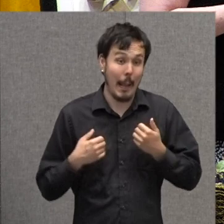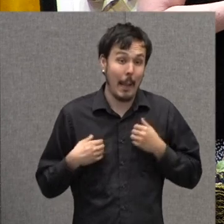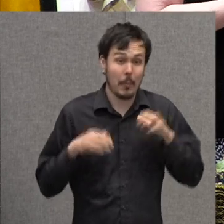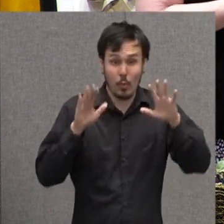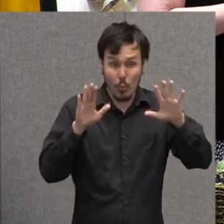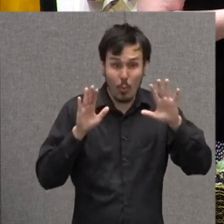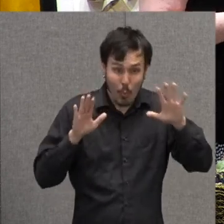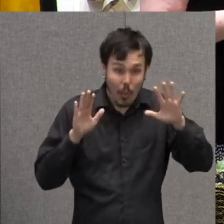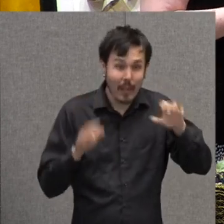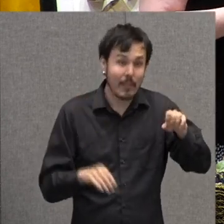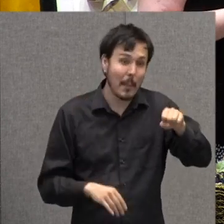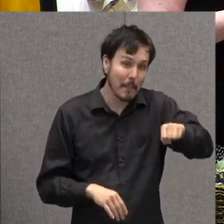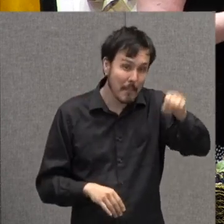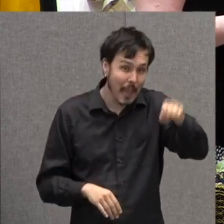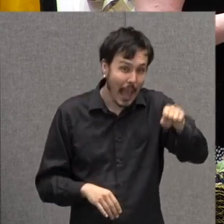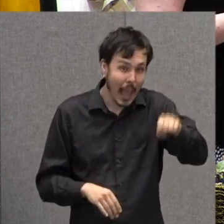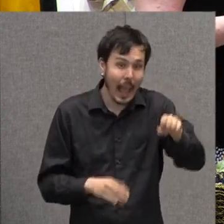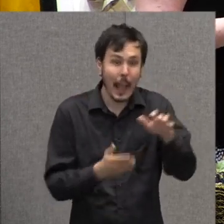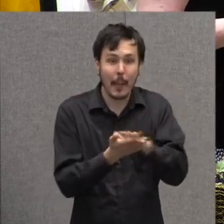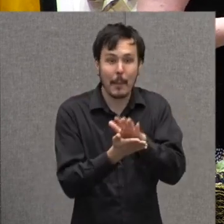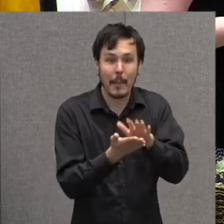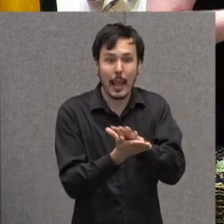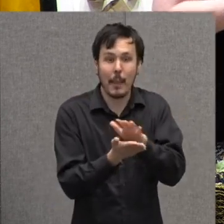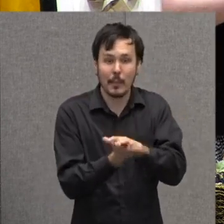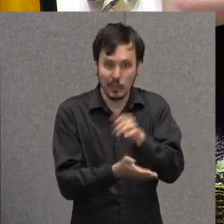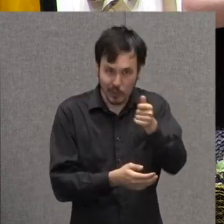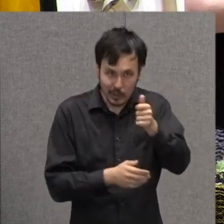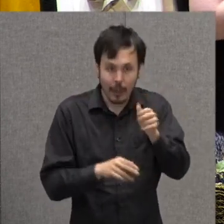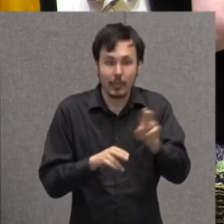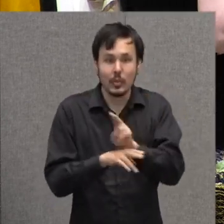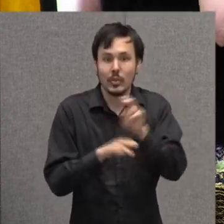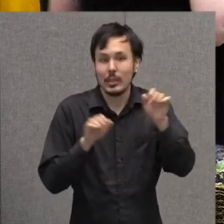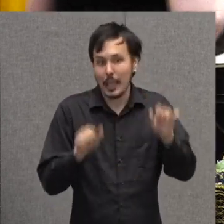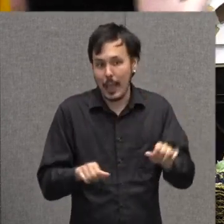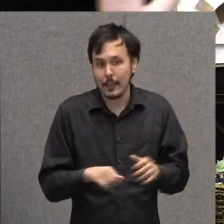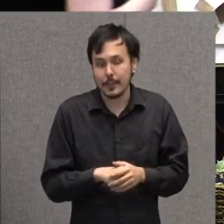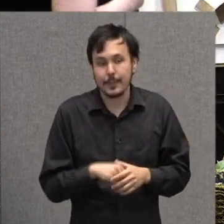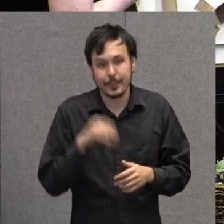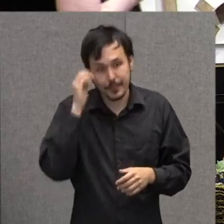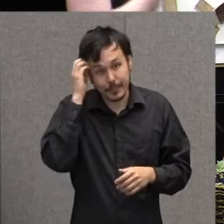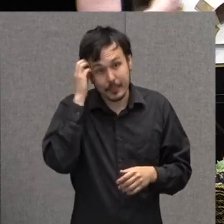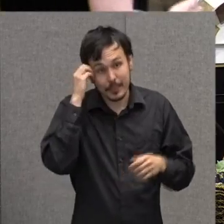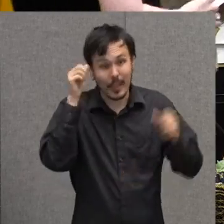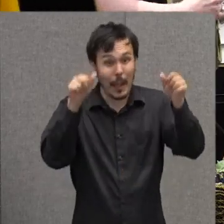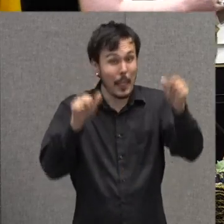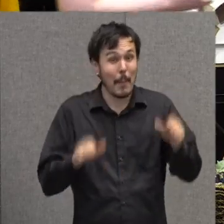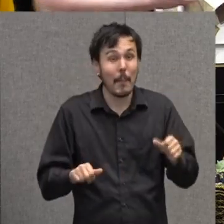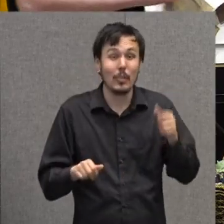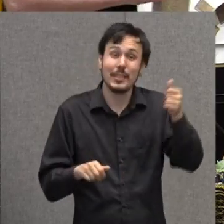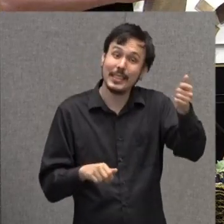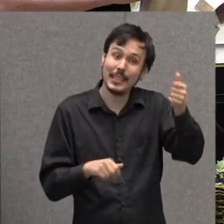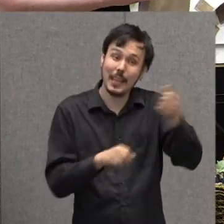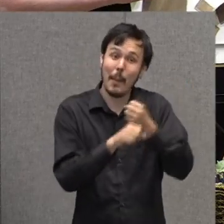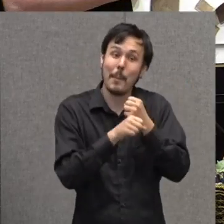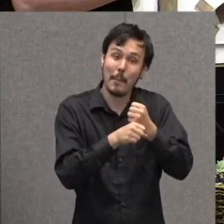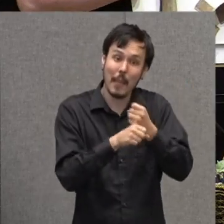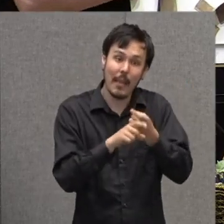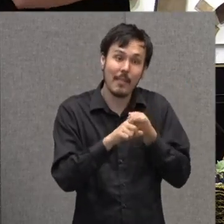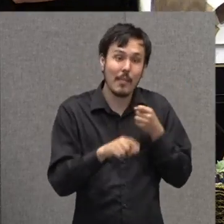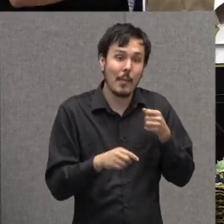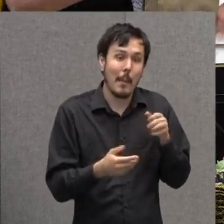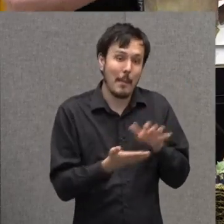paper bags. Okay, you can use paper bags for this project, as you can see over here. This poster is completely made from paper bags,